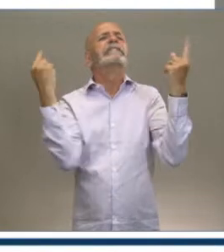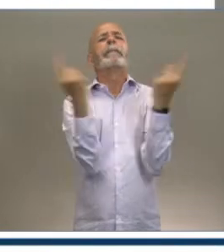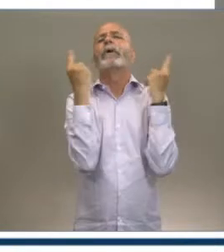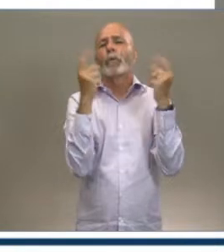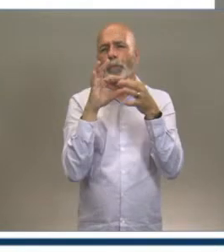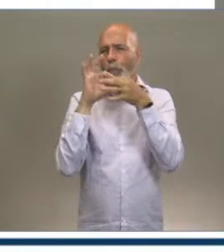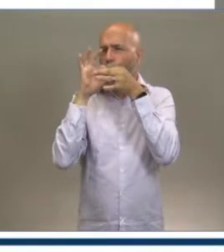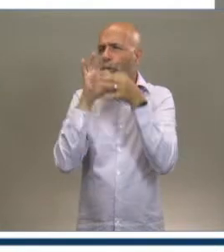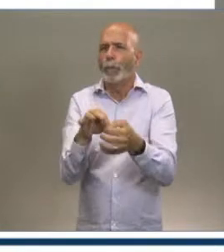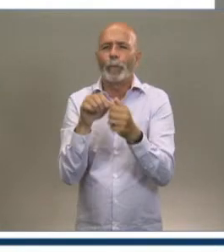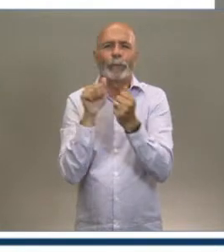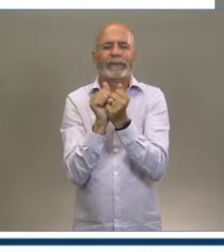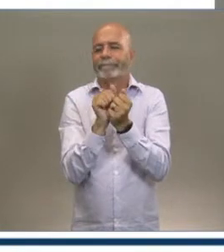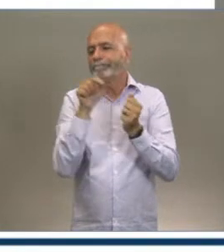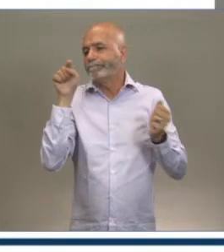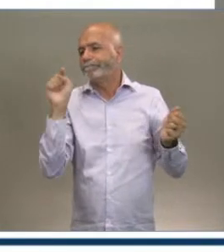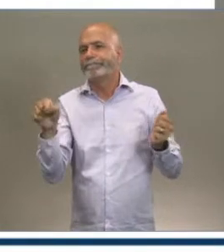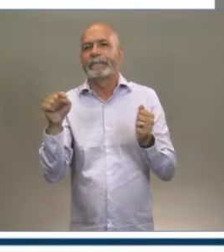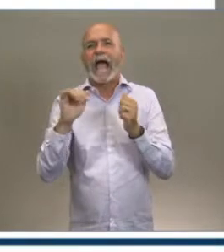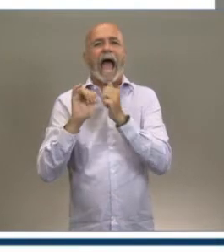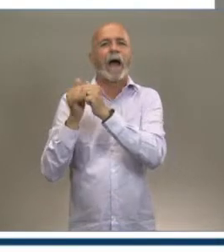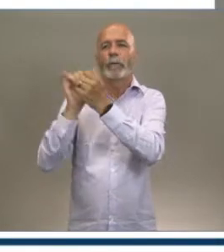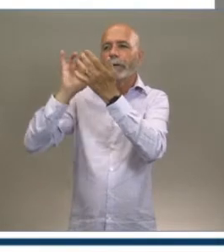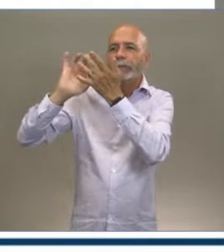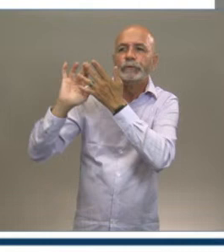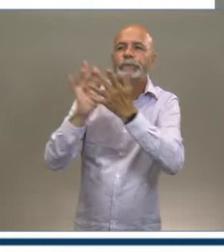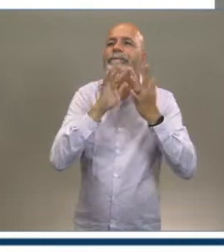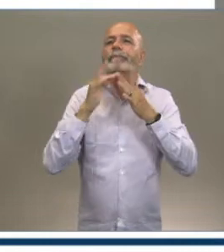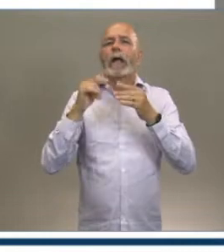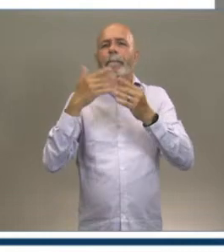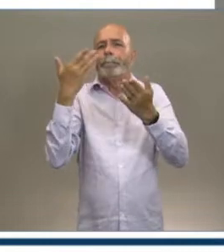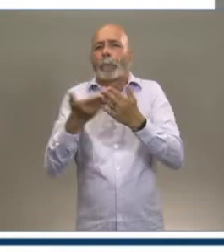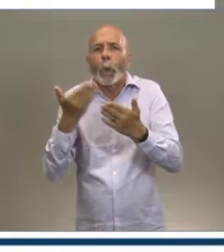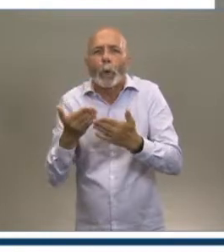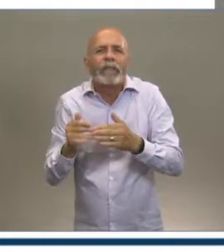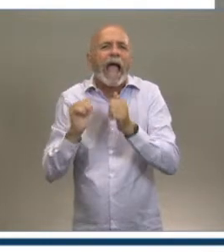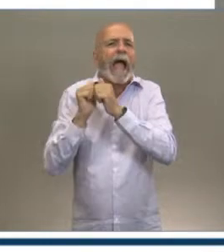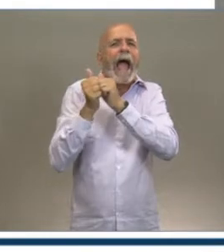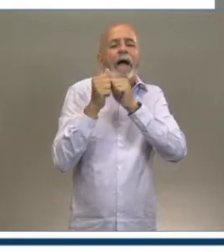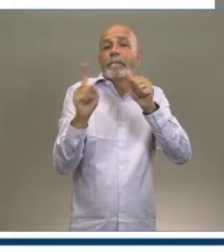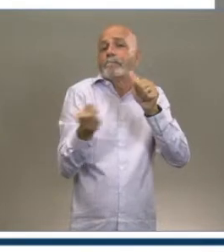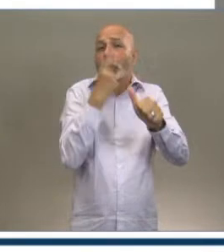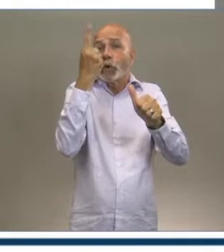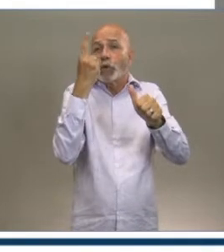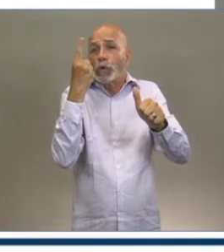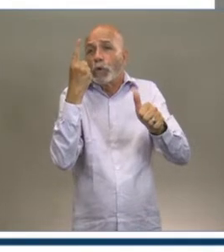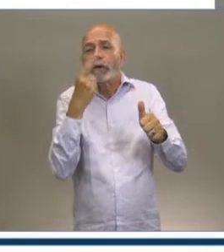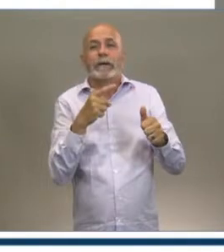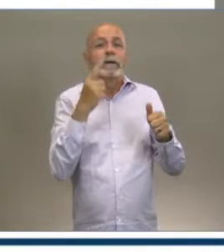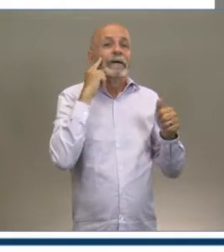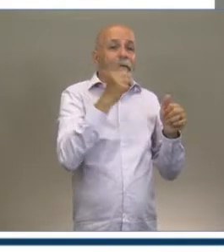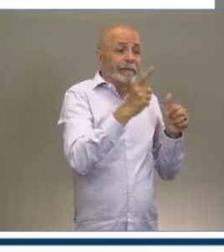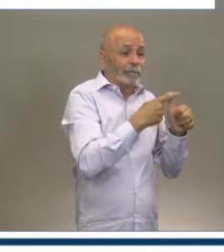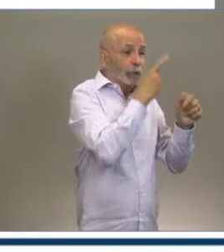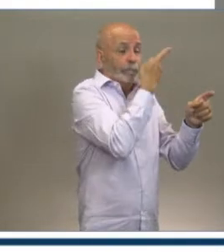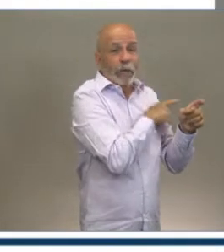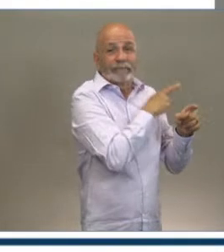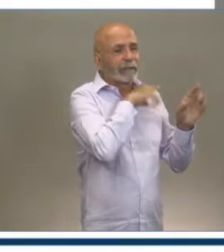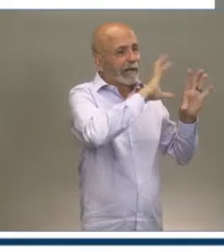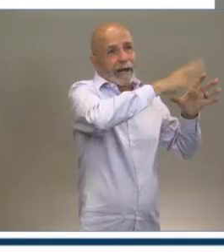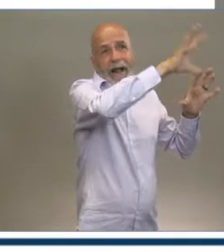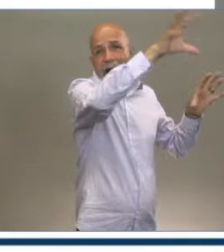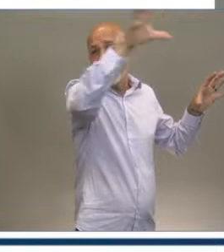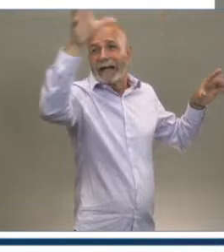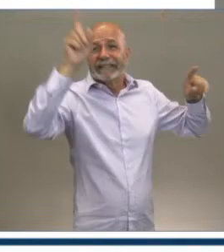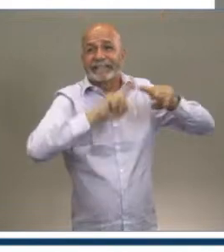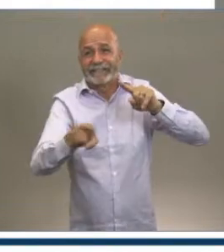electronic exchange of vaccine information, starting with the provinces, and Nova Scotia is one of them, that are using Can Immunize